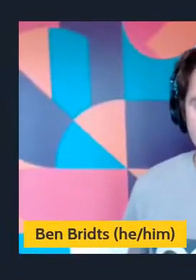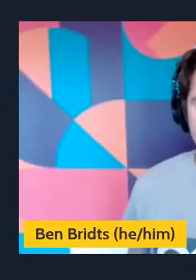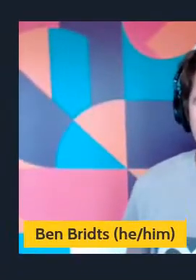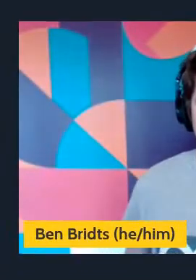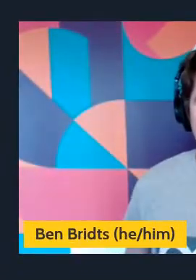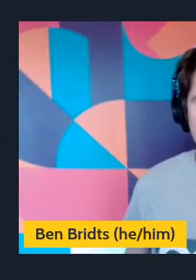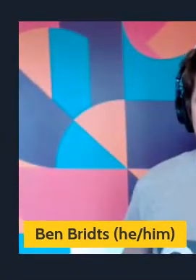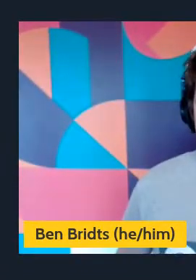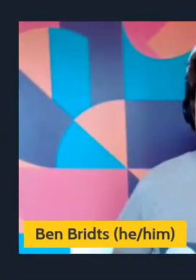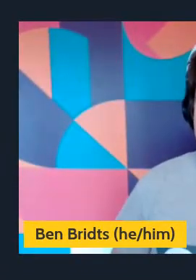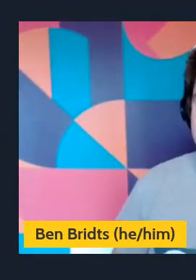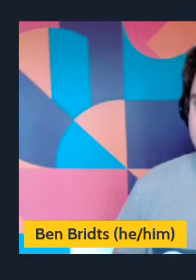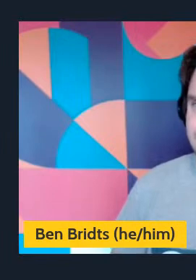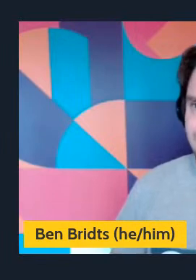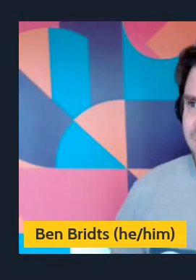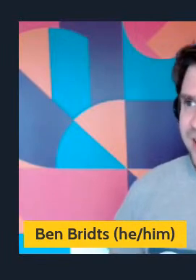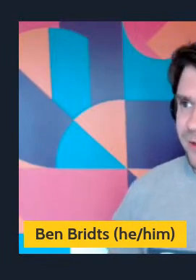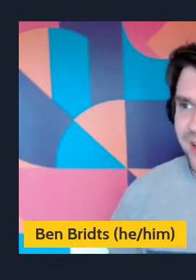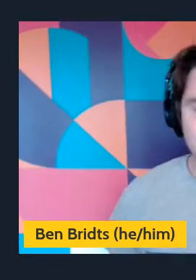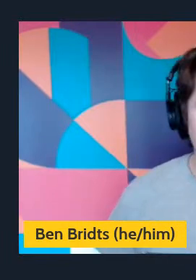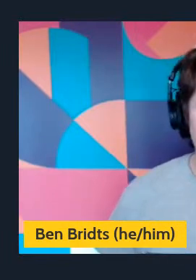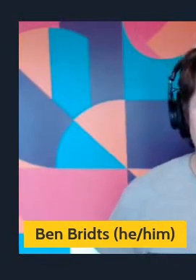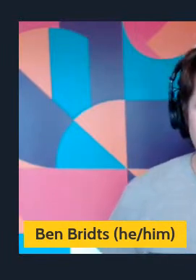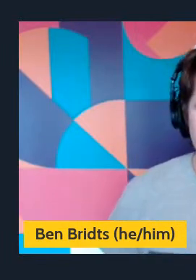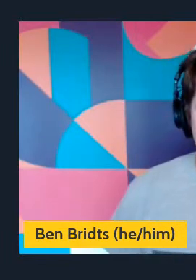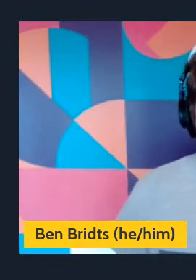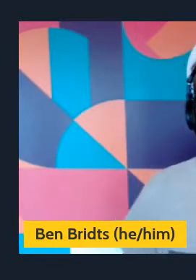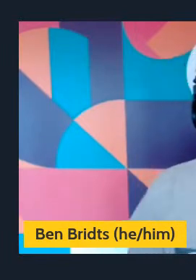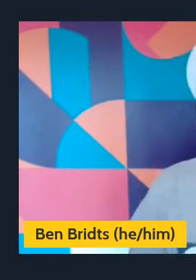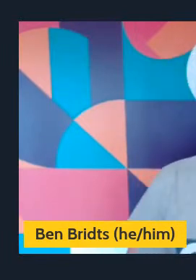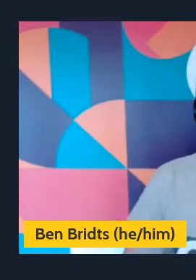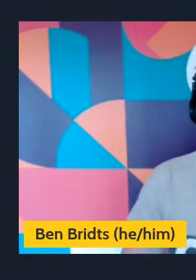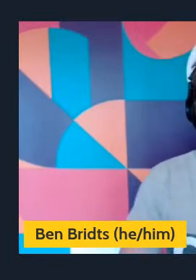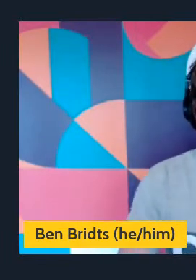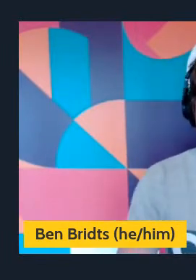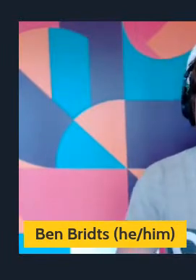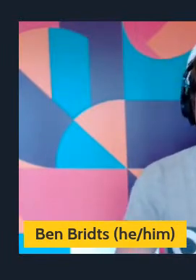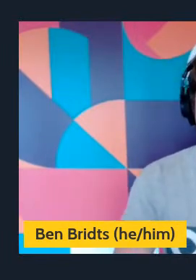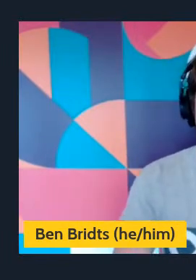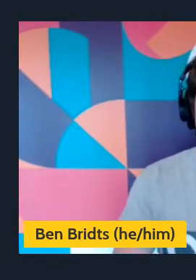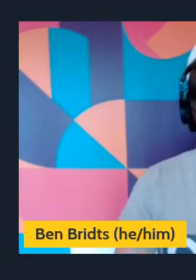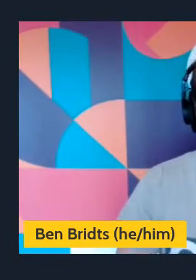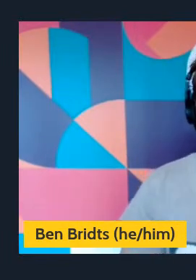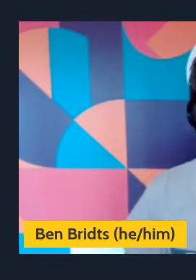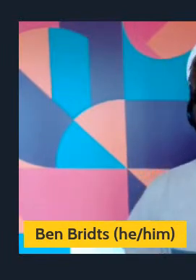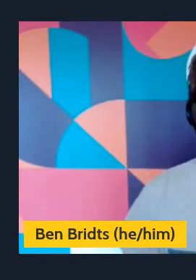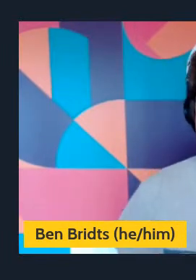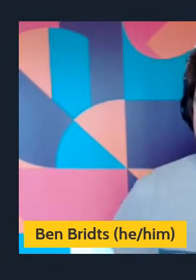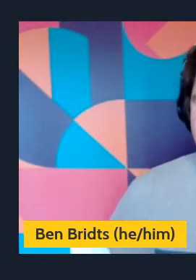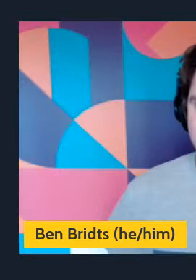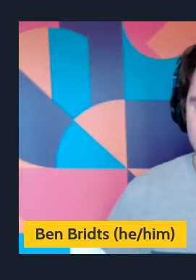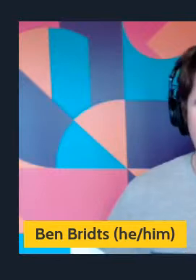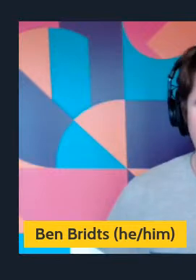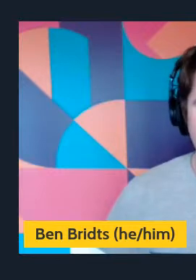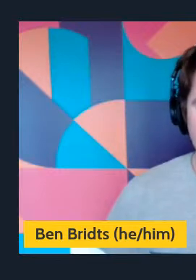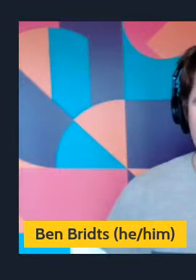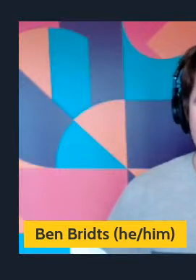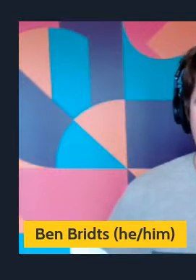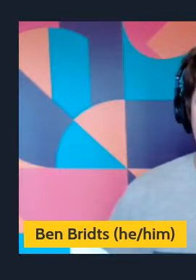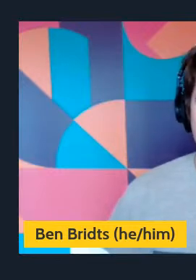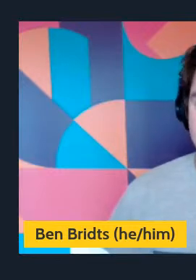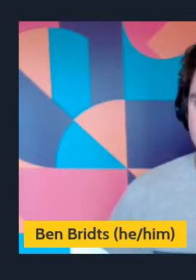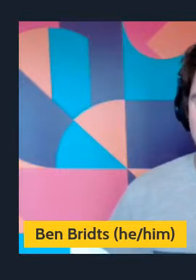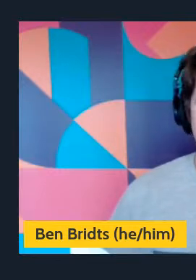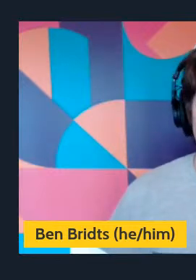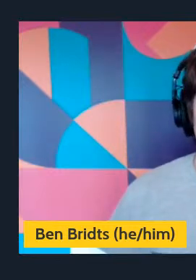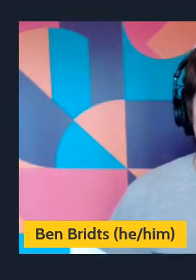Hello, everyone, and welcome to the 2023 version of the CDK Day. We're very happy that you're all here to join us